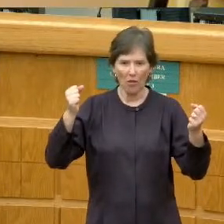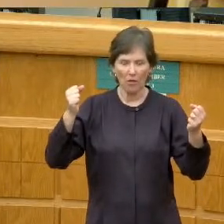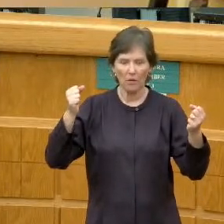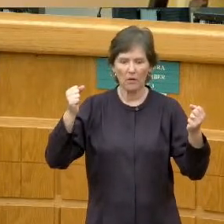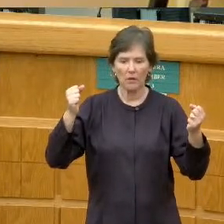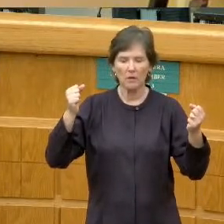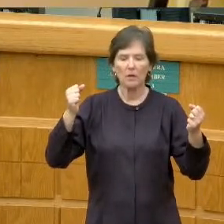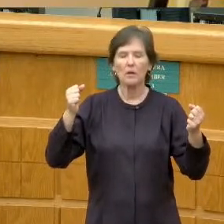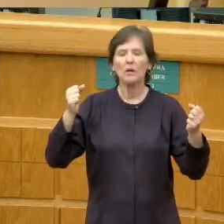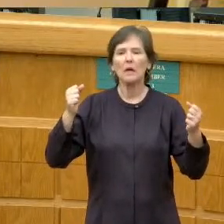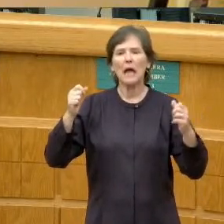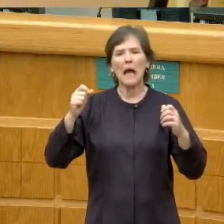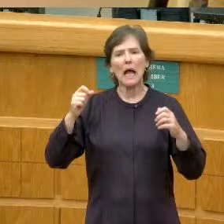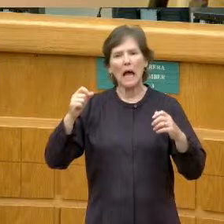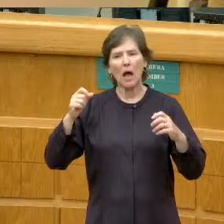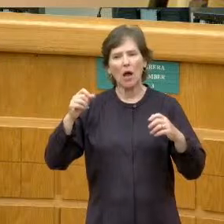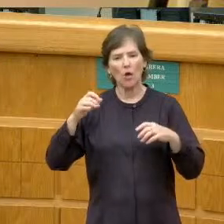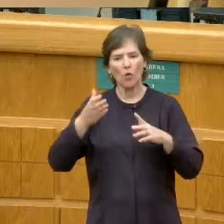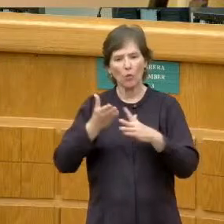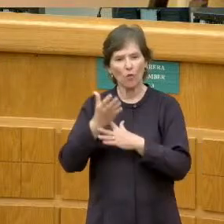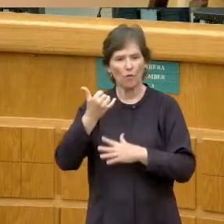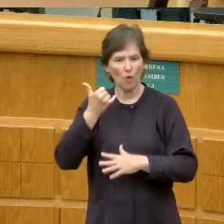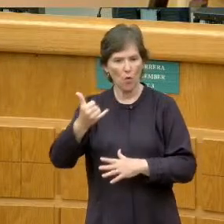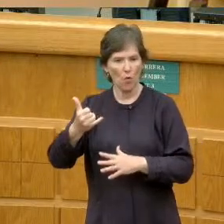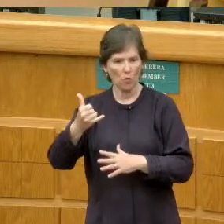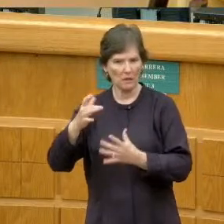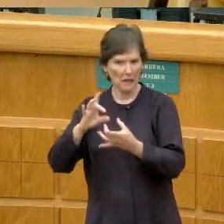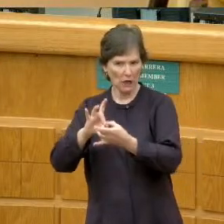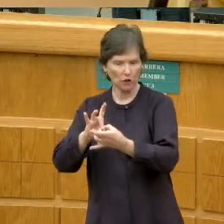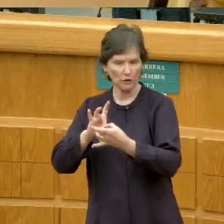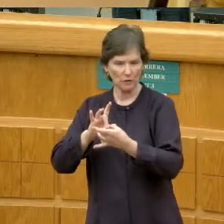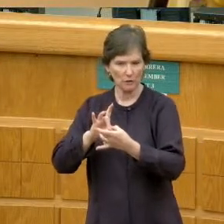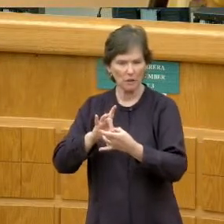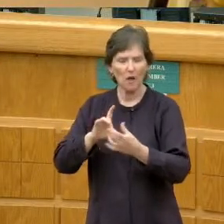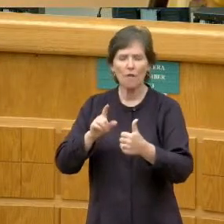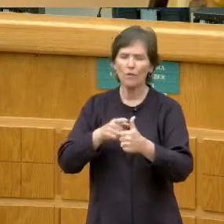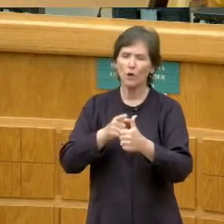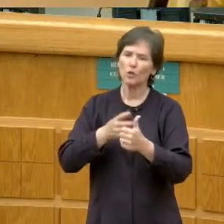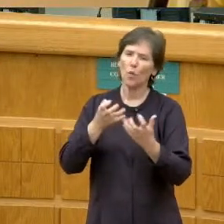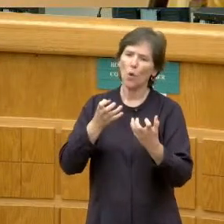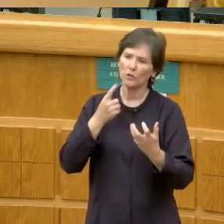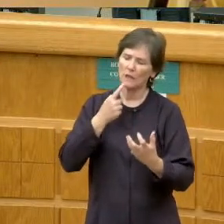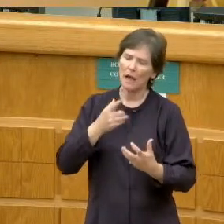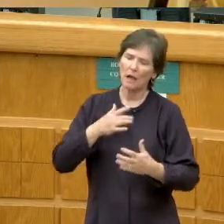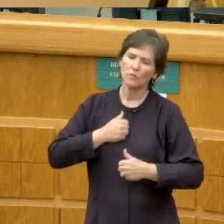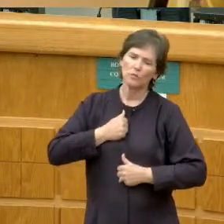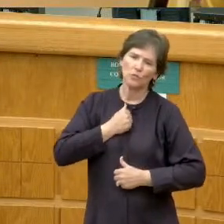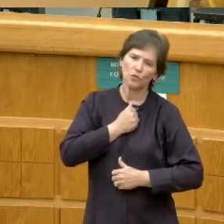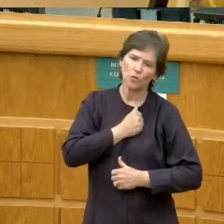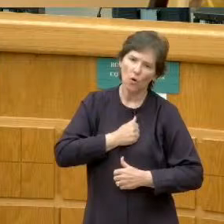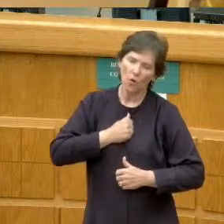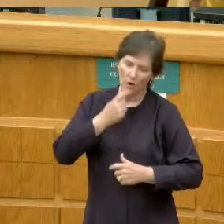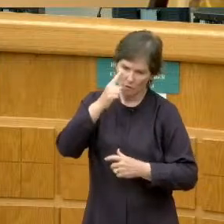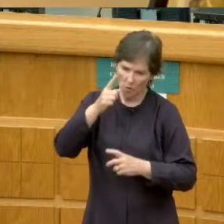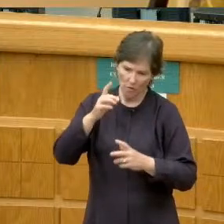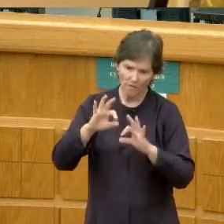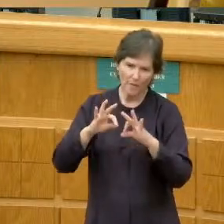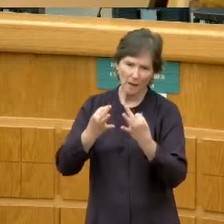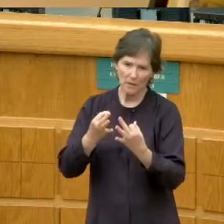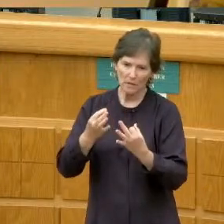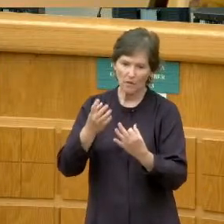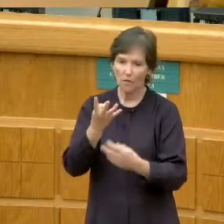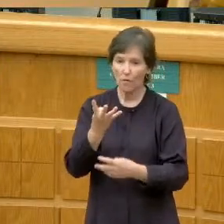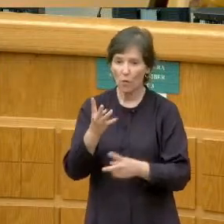battle. Then I want to give you a brief update on our drive-through this morning. So we did have our